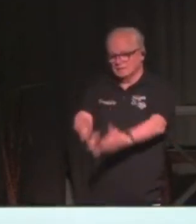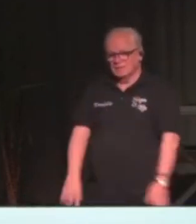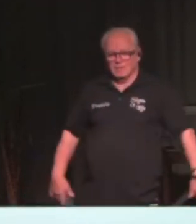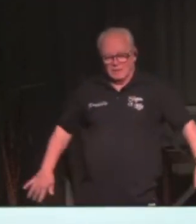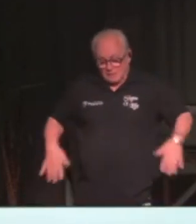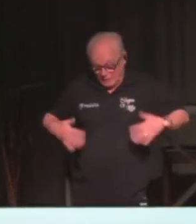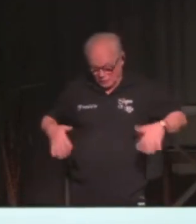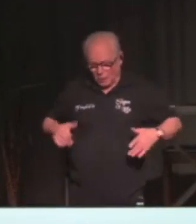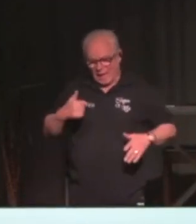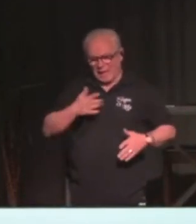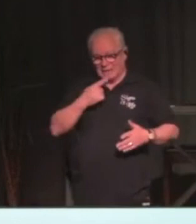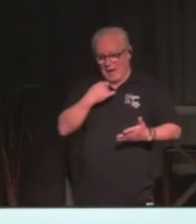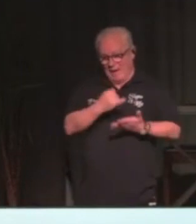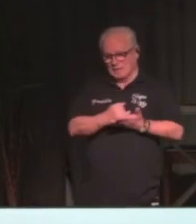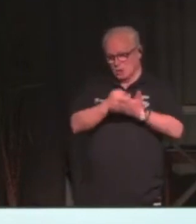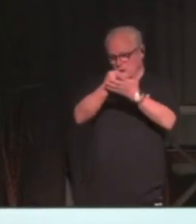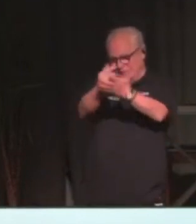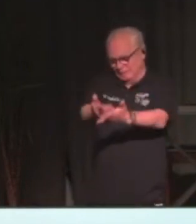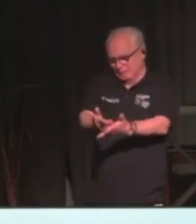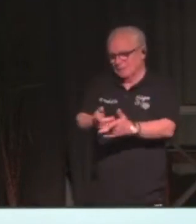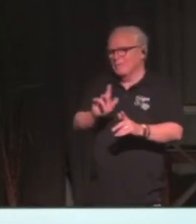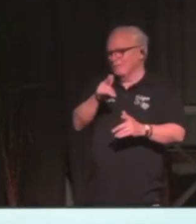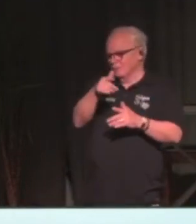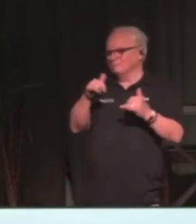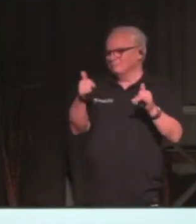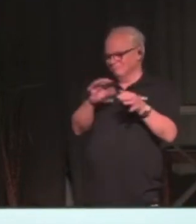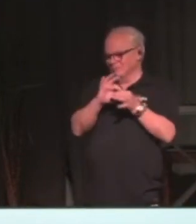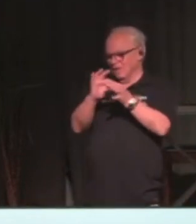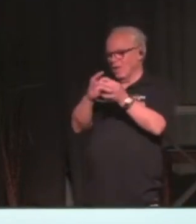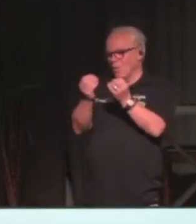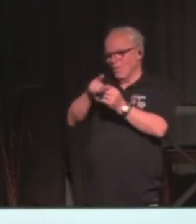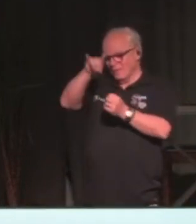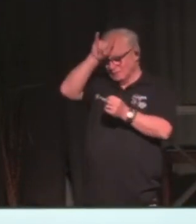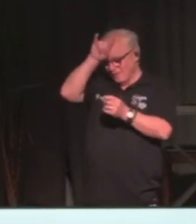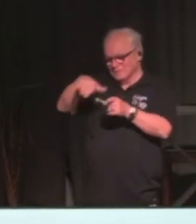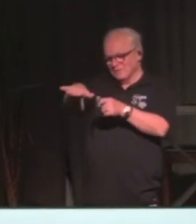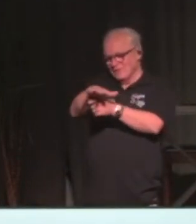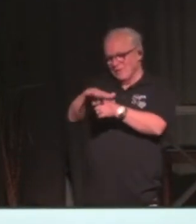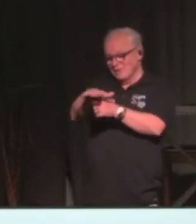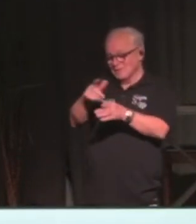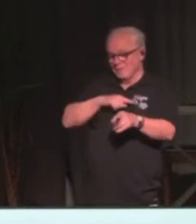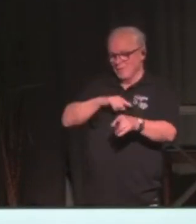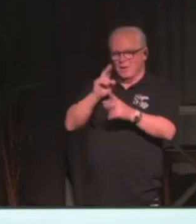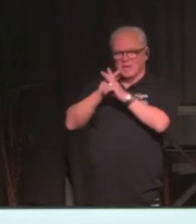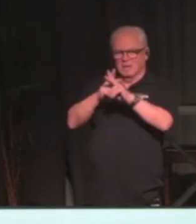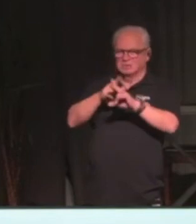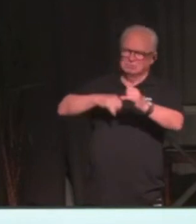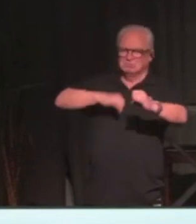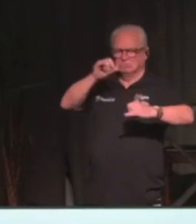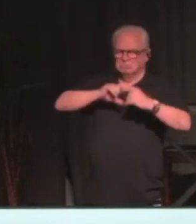Can I suggest to you that you are playing on the devil's playing field when you go there